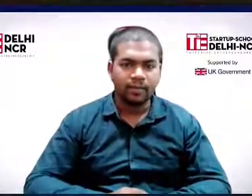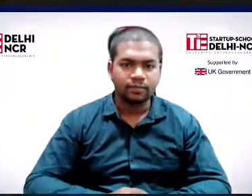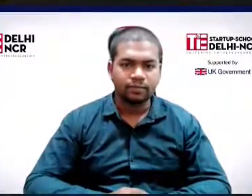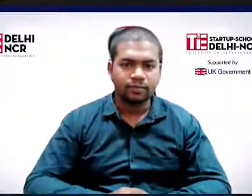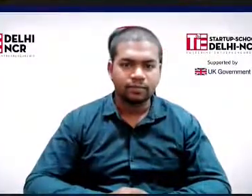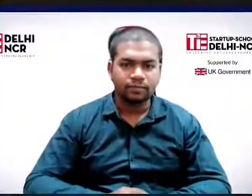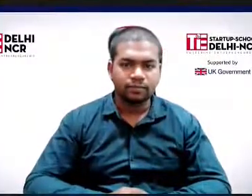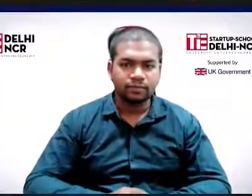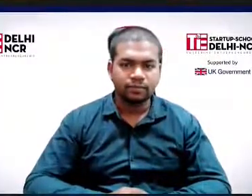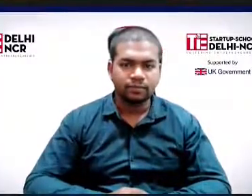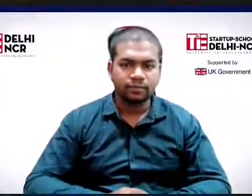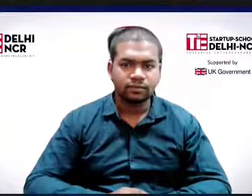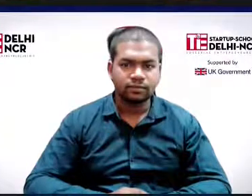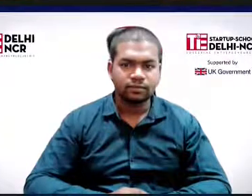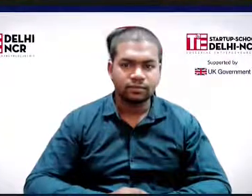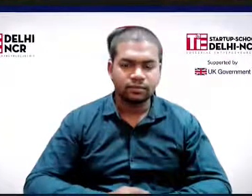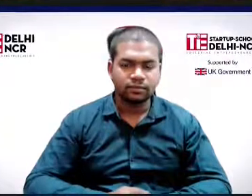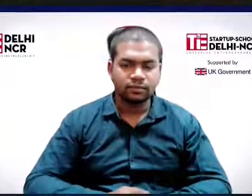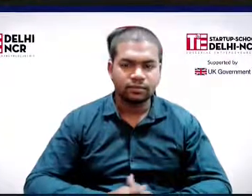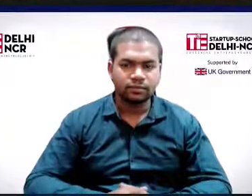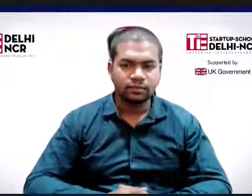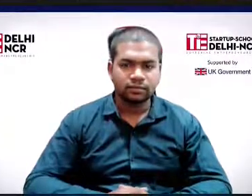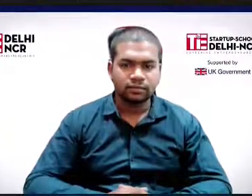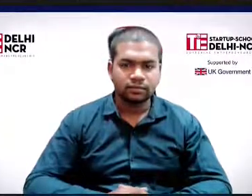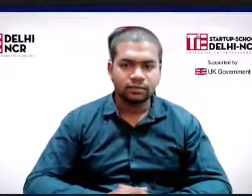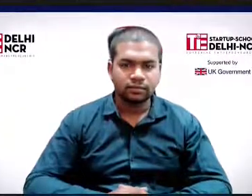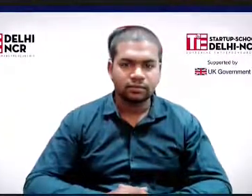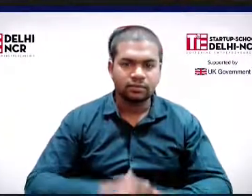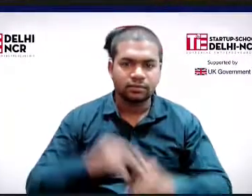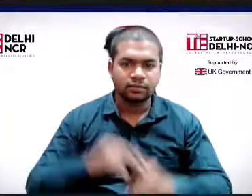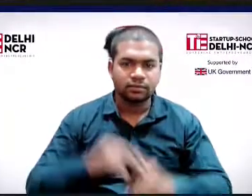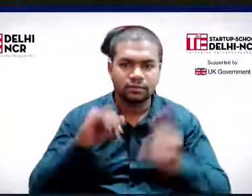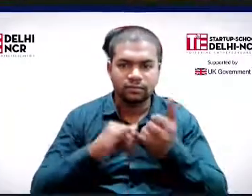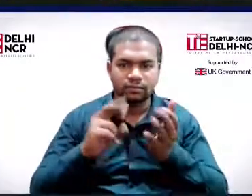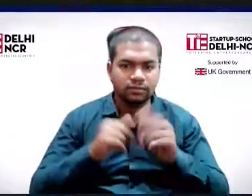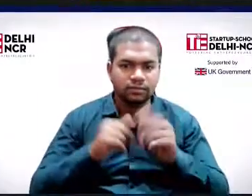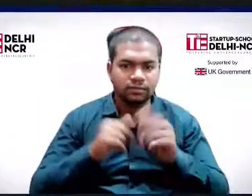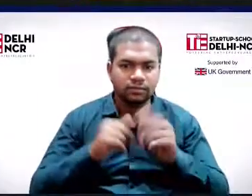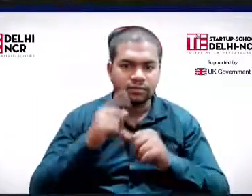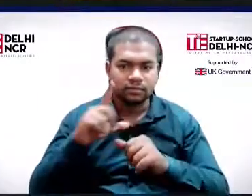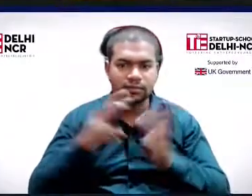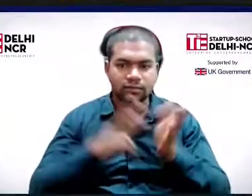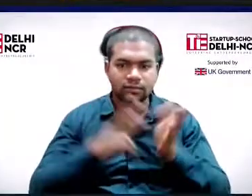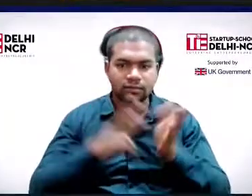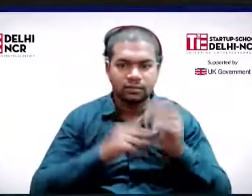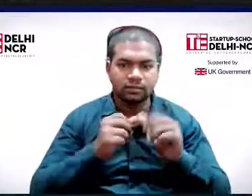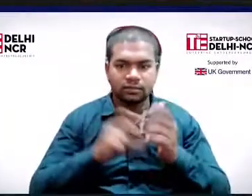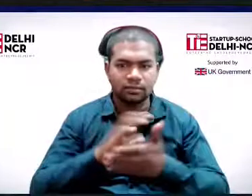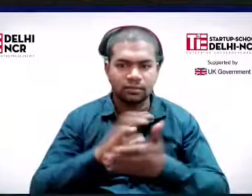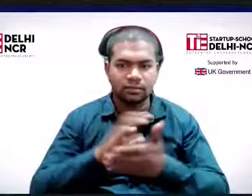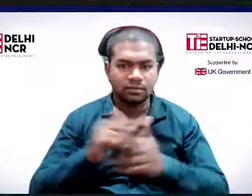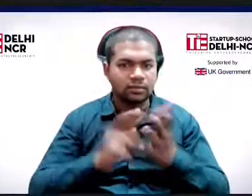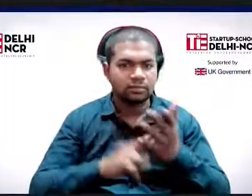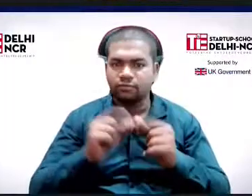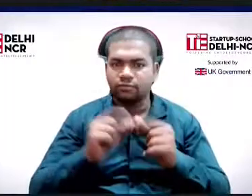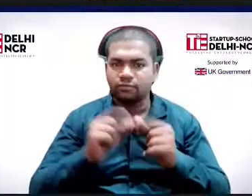clearly. Okay, great. So Sonia Manchanda and myself, we